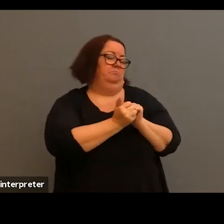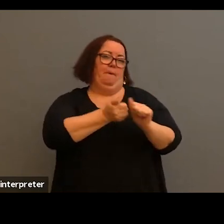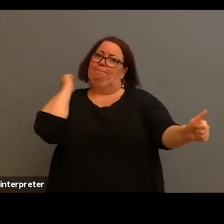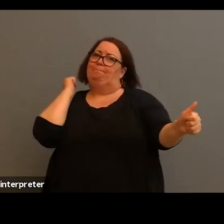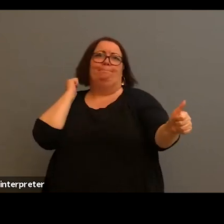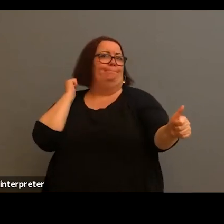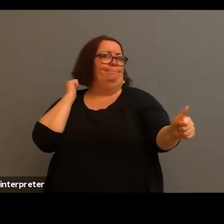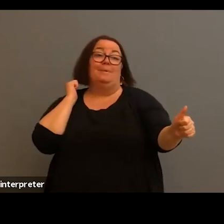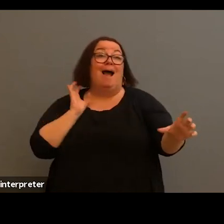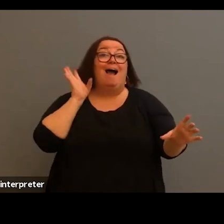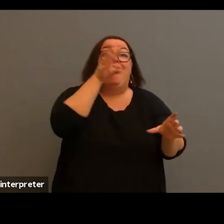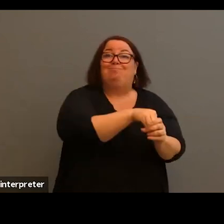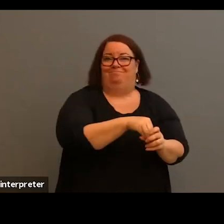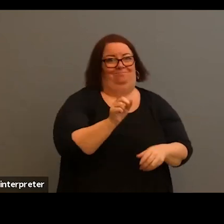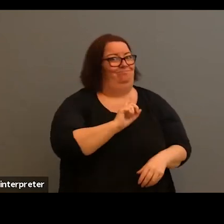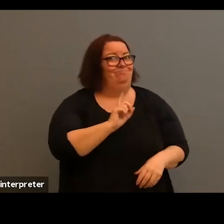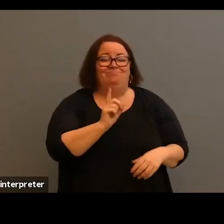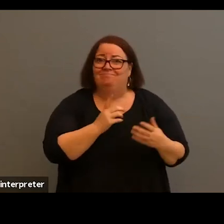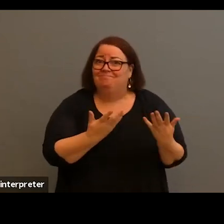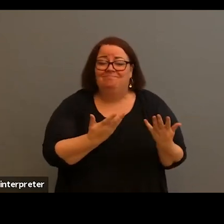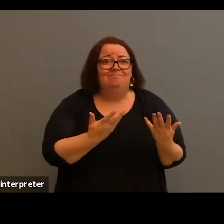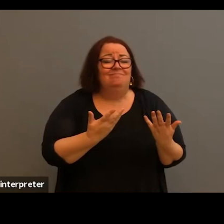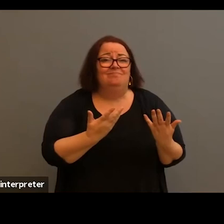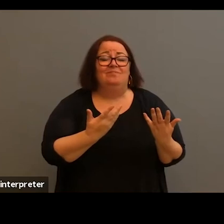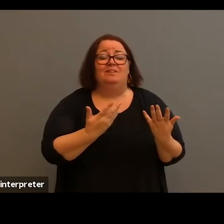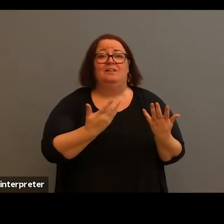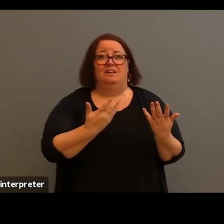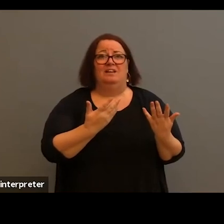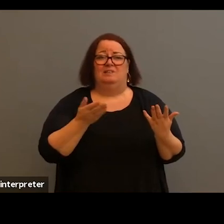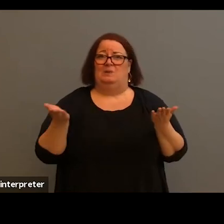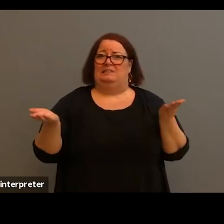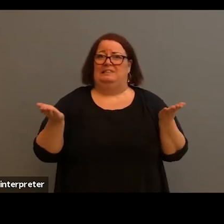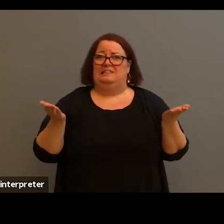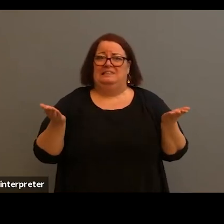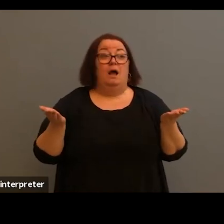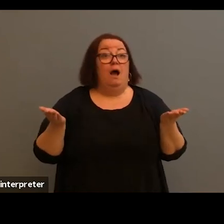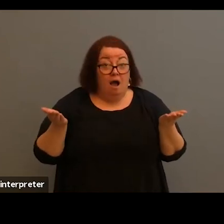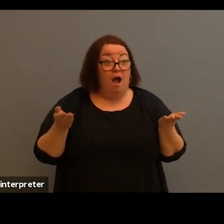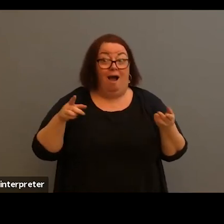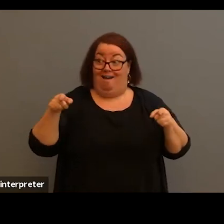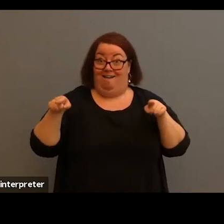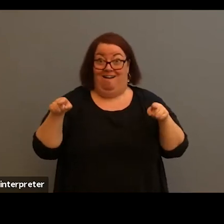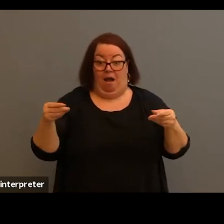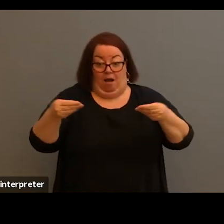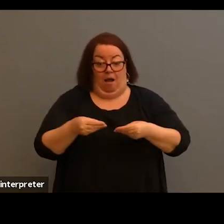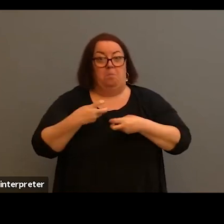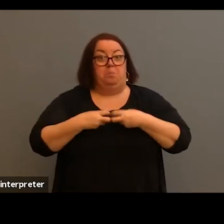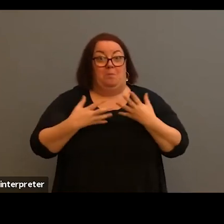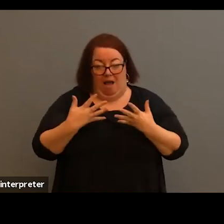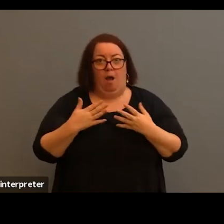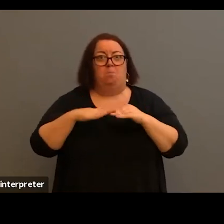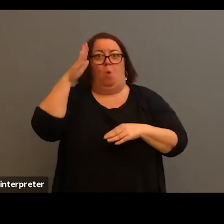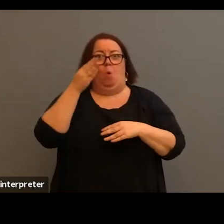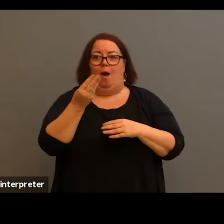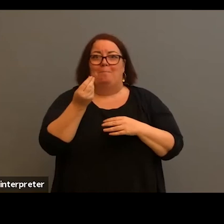overrepresented in the risk of poverty. We're talking about 28.4 persons with disabilities